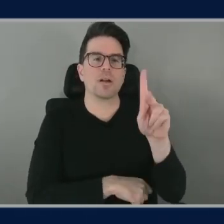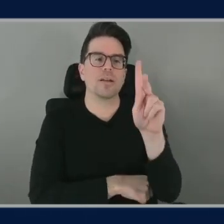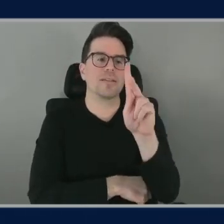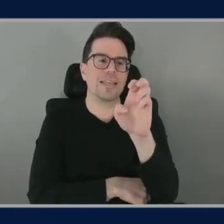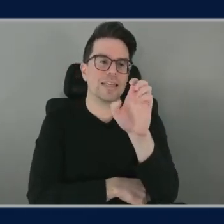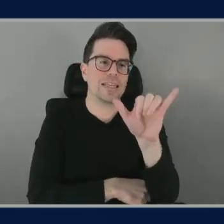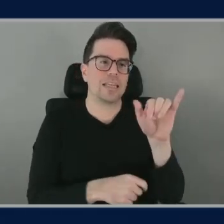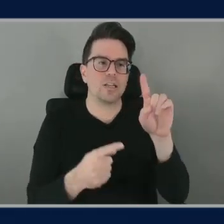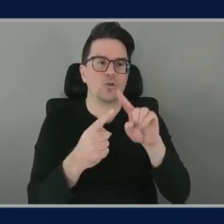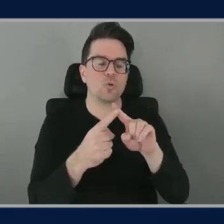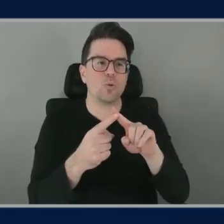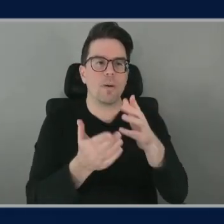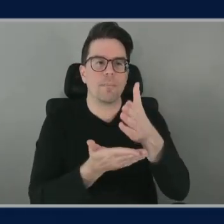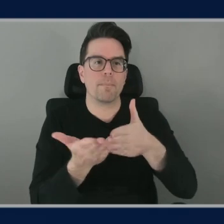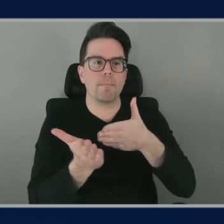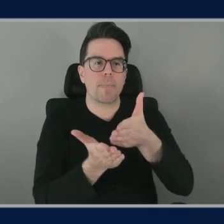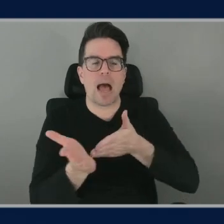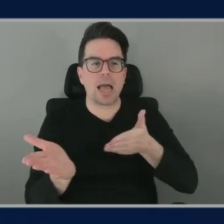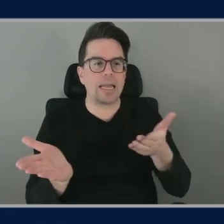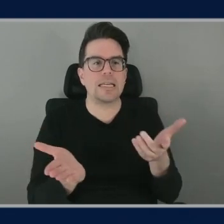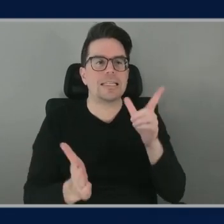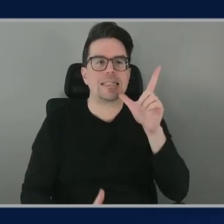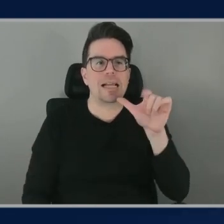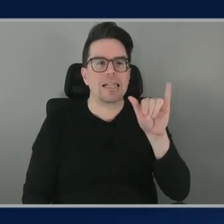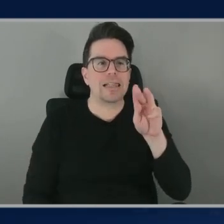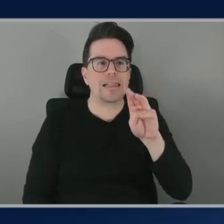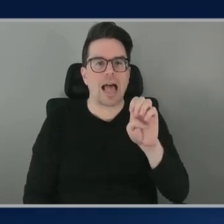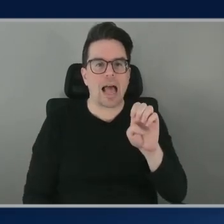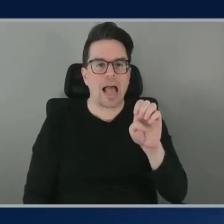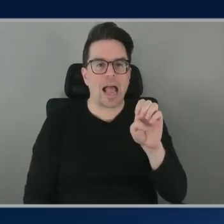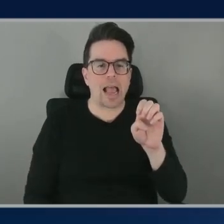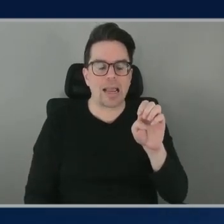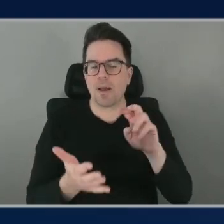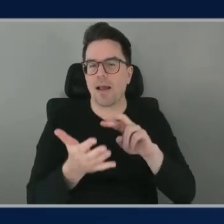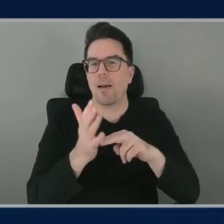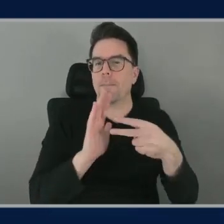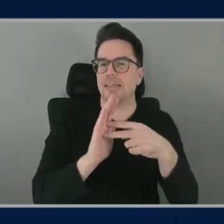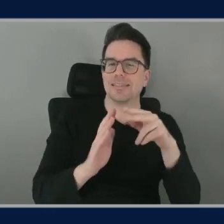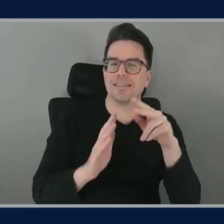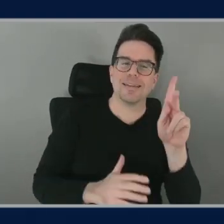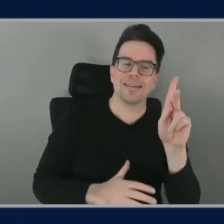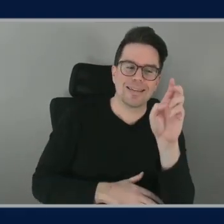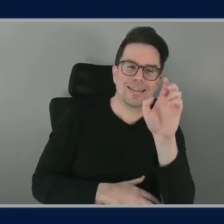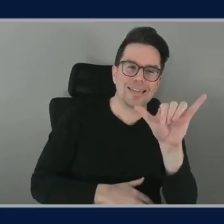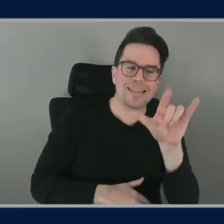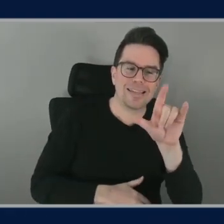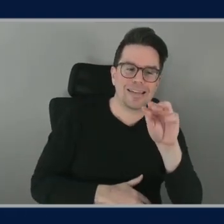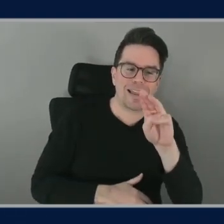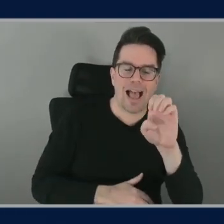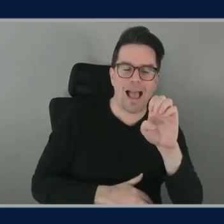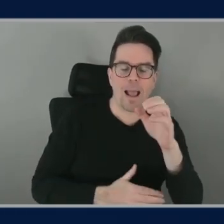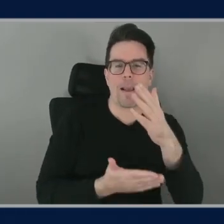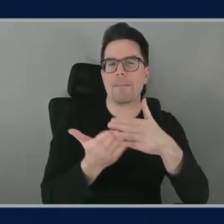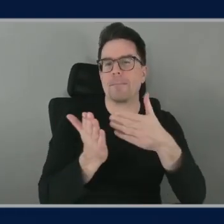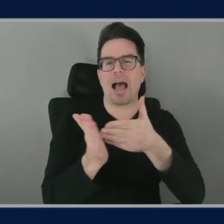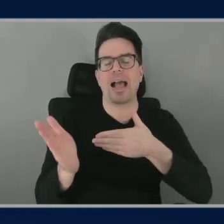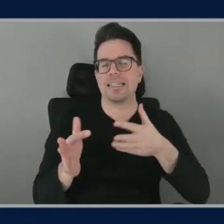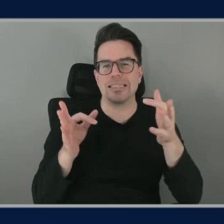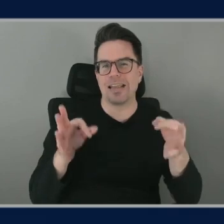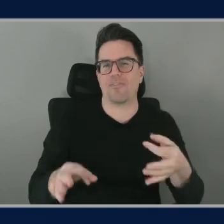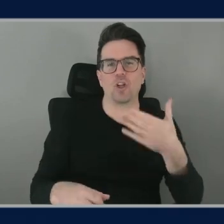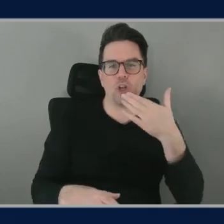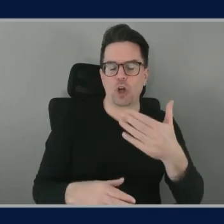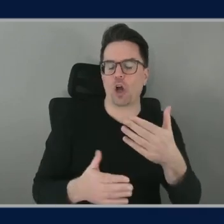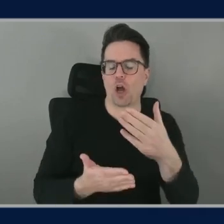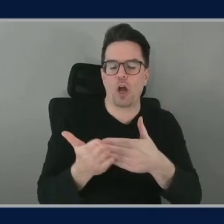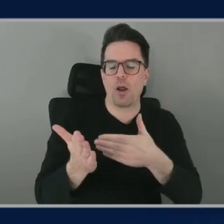The keys to Pi is what? Lime. Oh, definitely key lime is a good pie. Although I actually like lemon meringue. You need that meringue with that